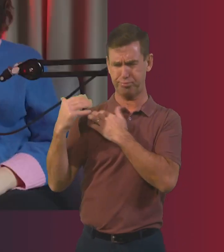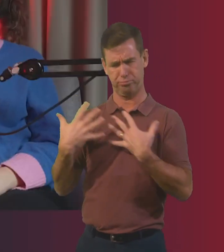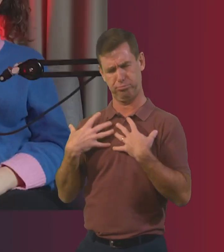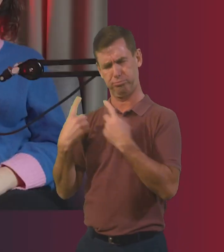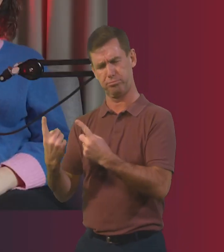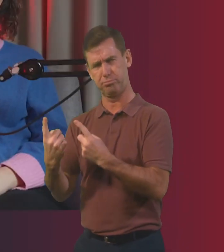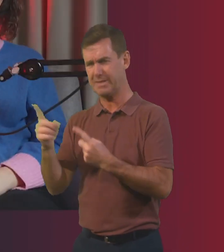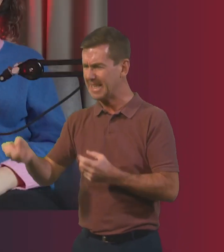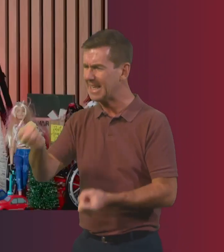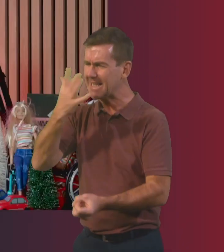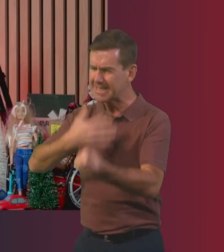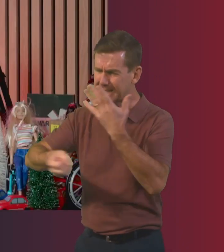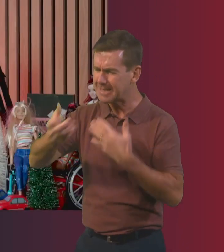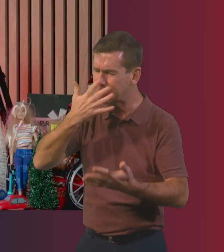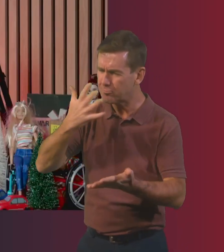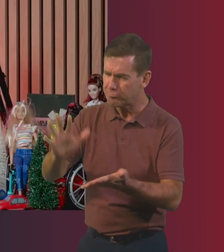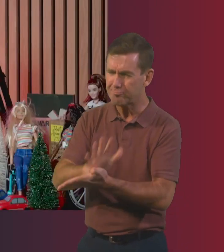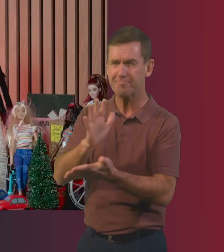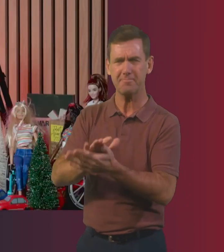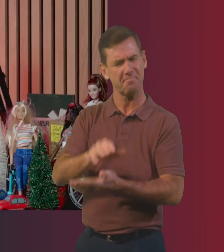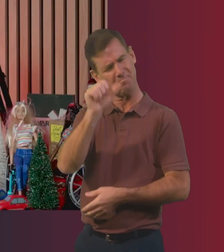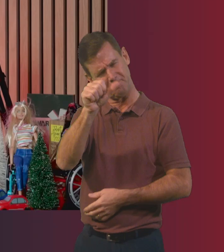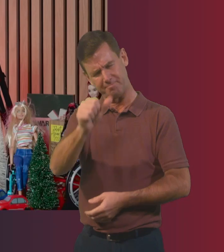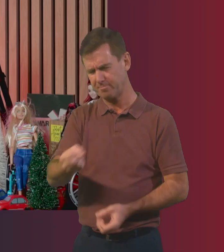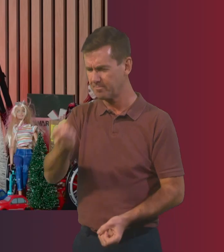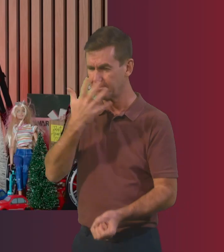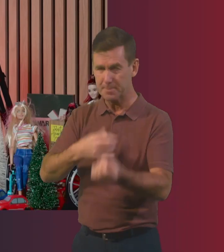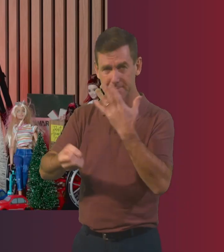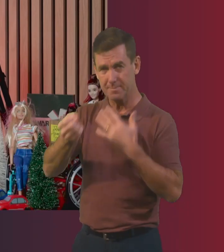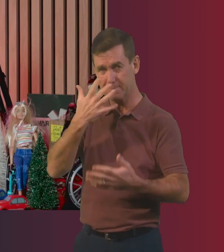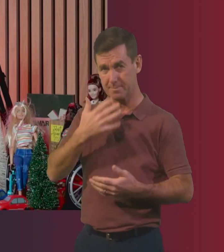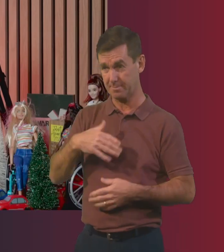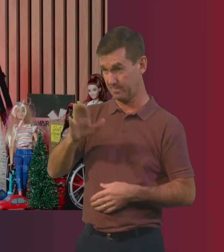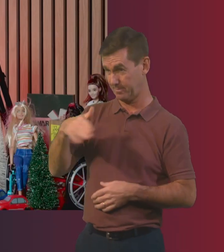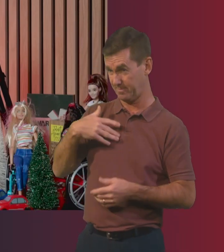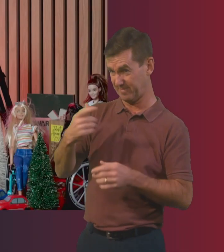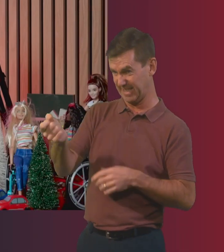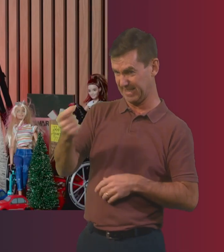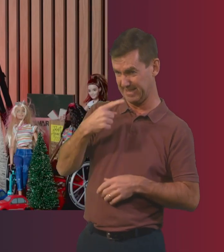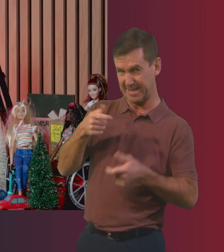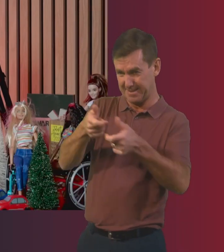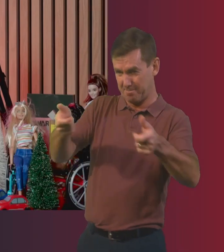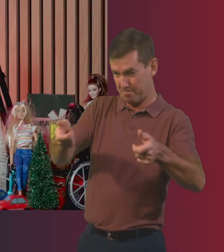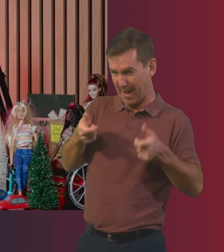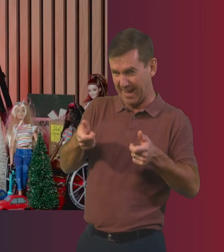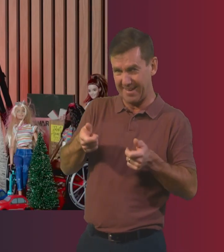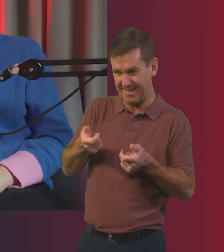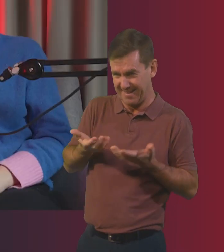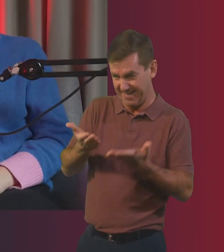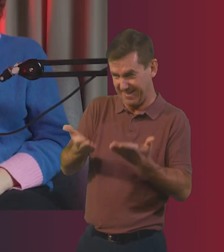Yes. I will be eating. And again, every day. yes. Yes. And care packages can be sent to. I'll give you my PO box